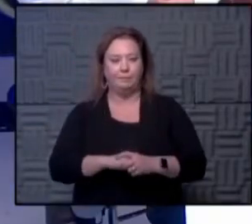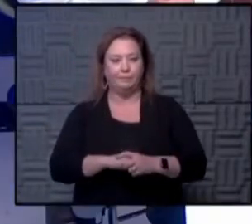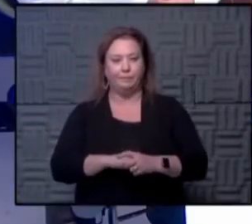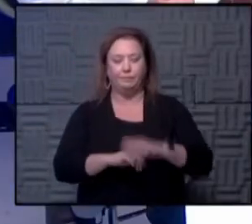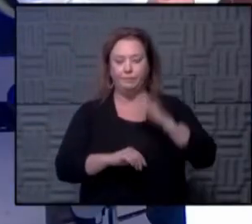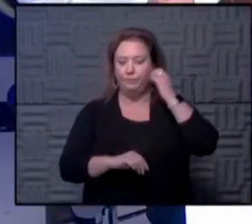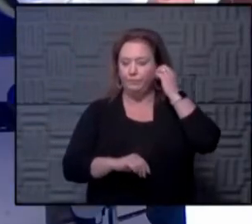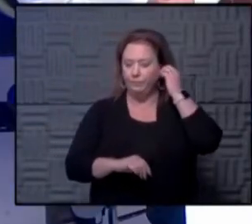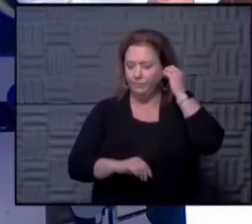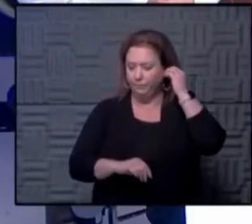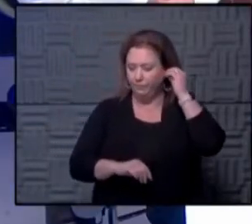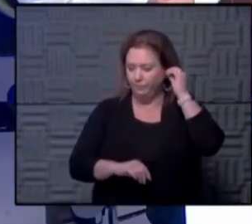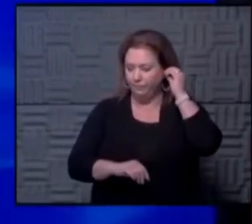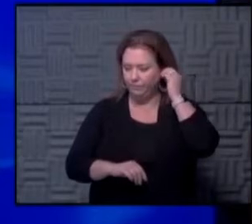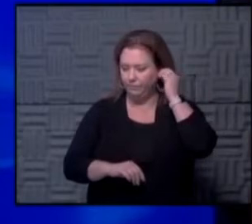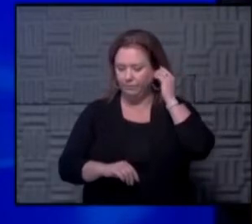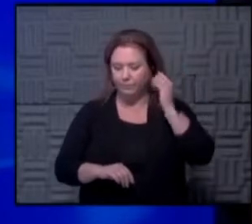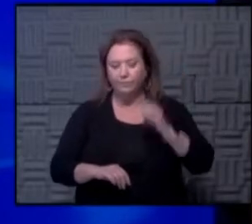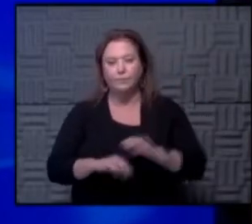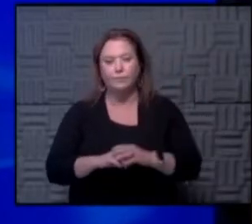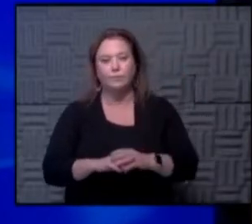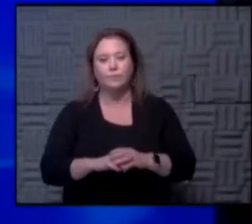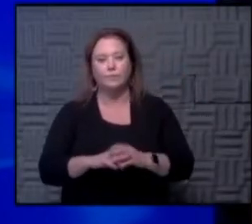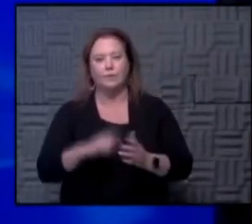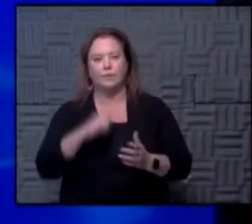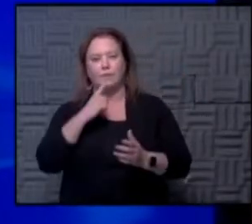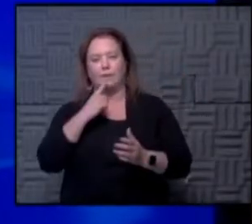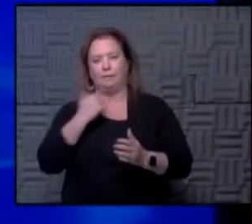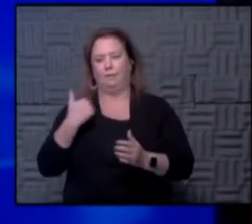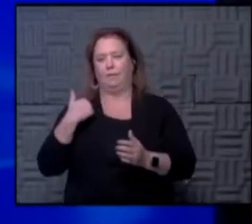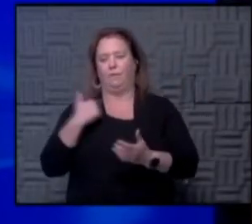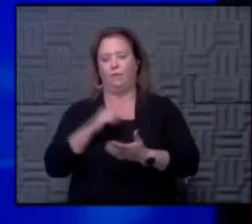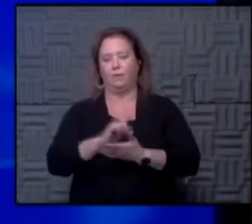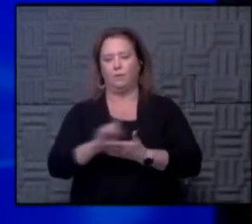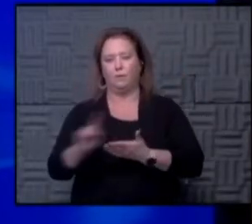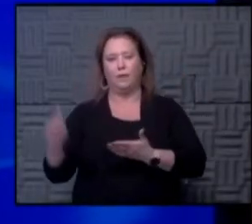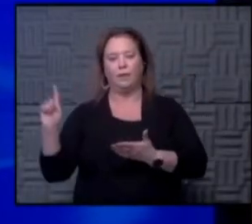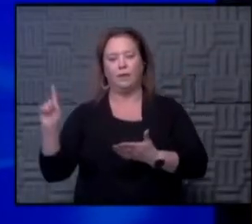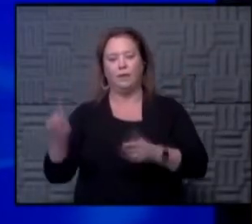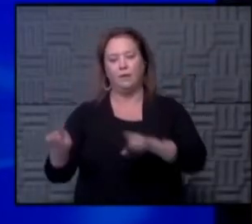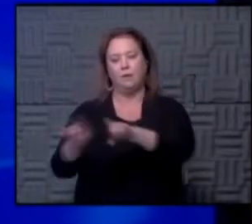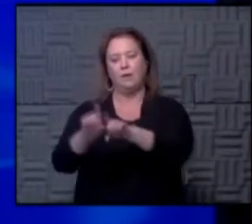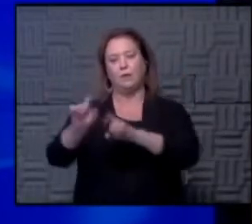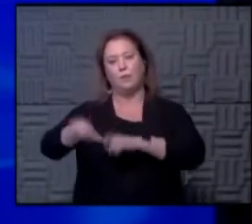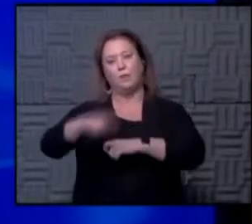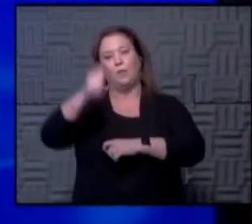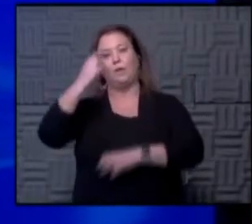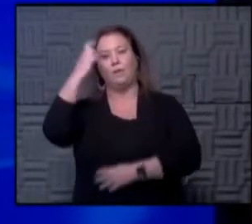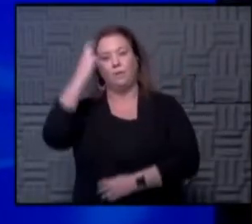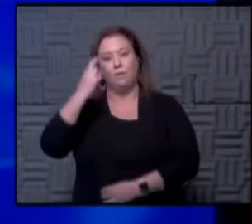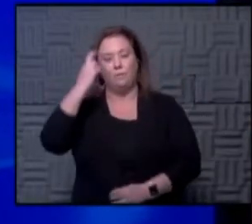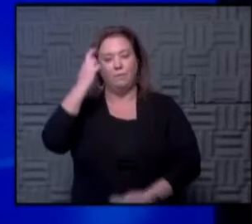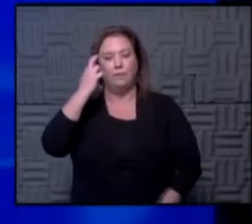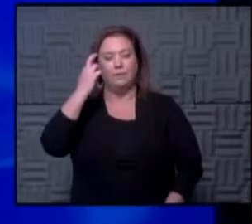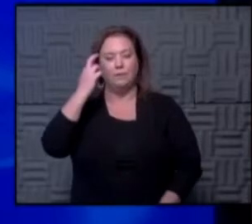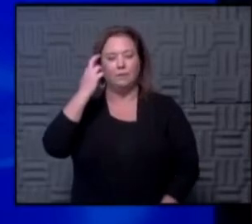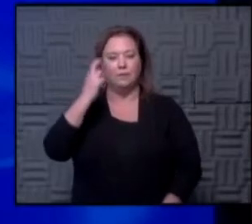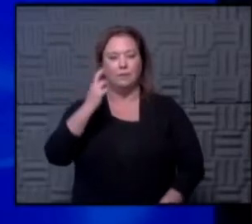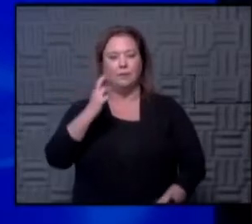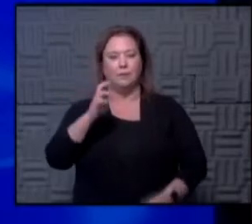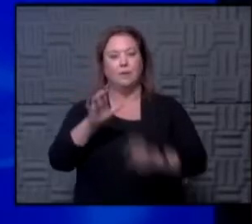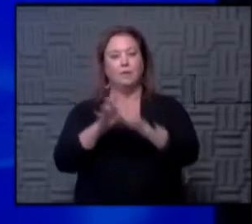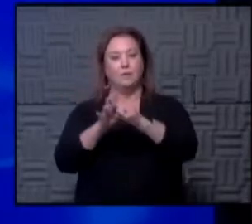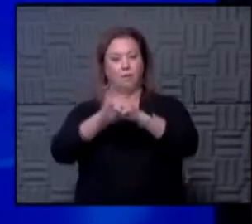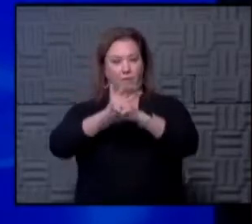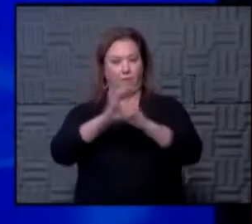I'd reiterate, I know I said this earlier in the week, but there are also other reasons besides just the